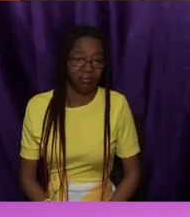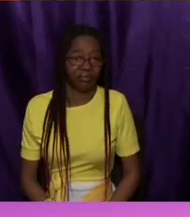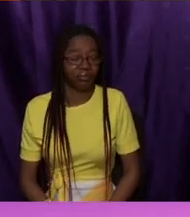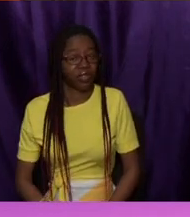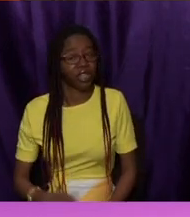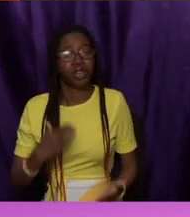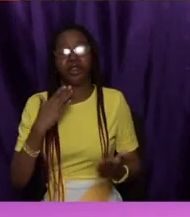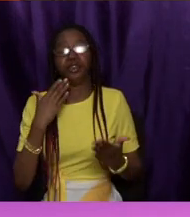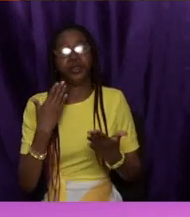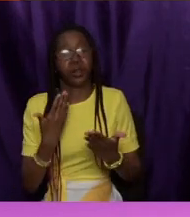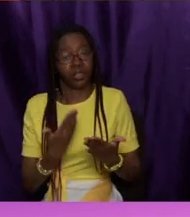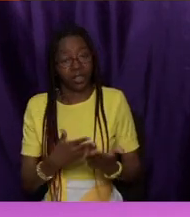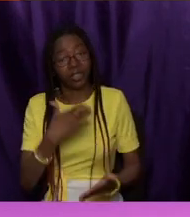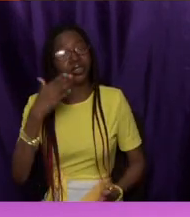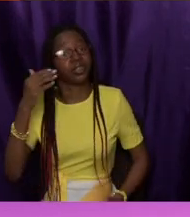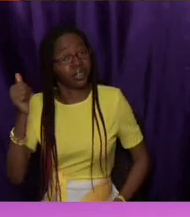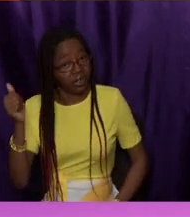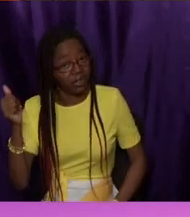You're gooder than good.